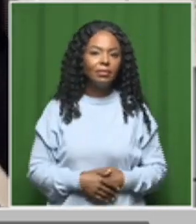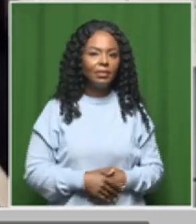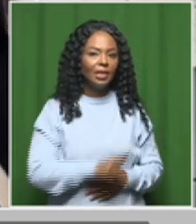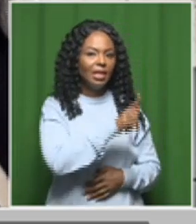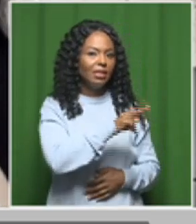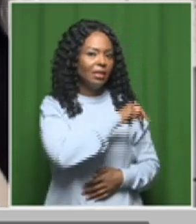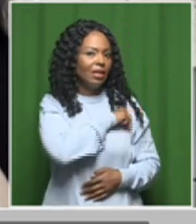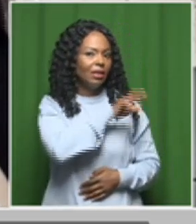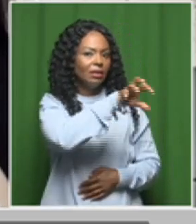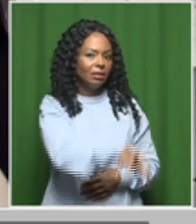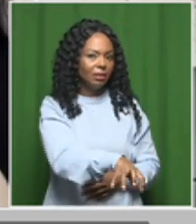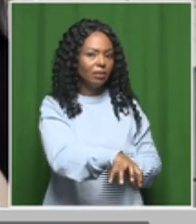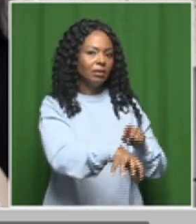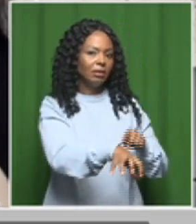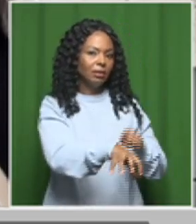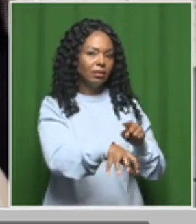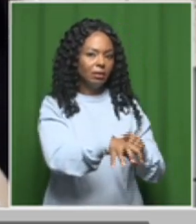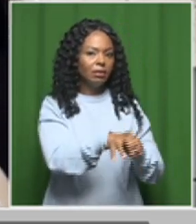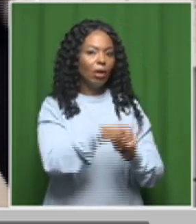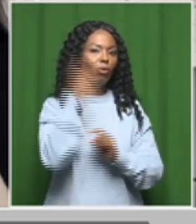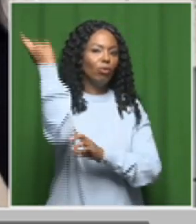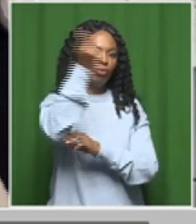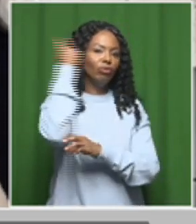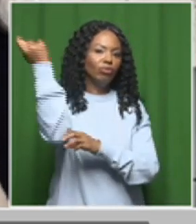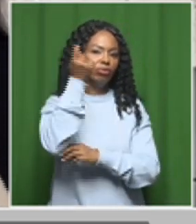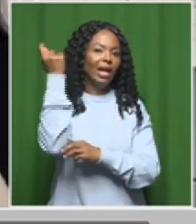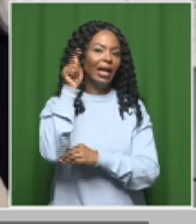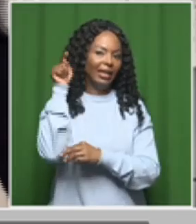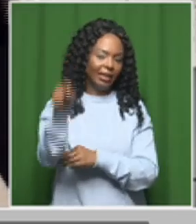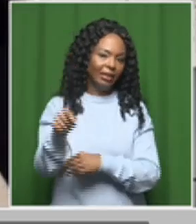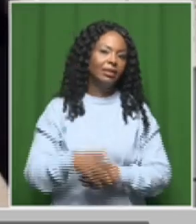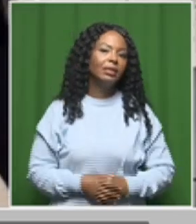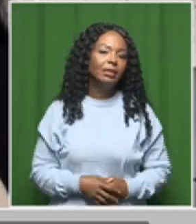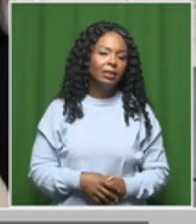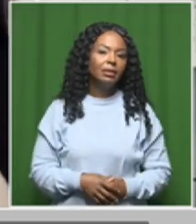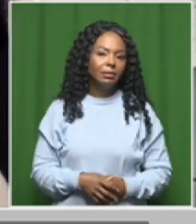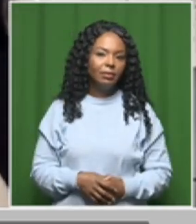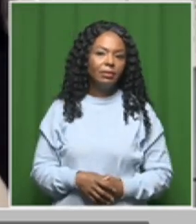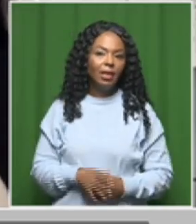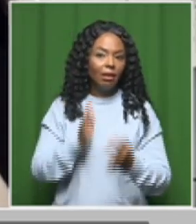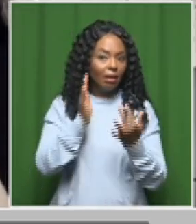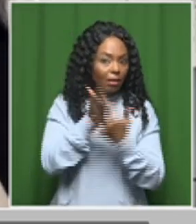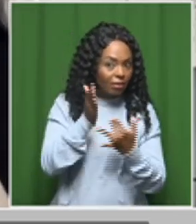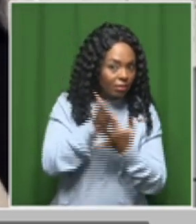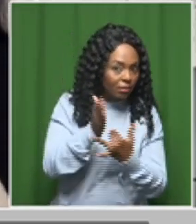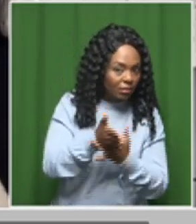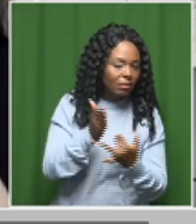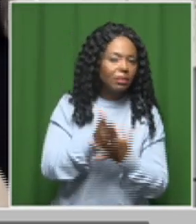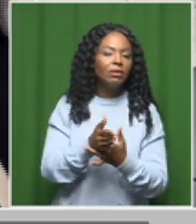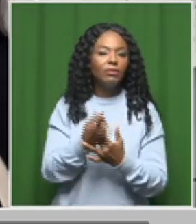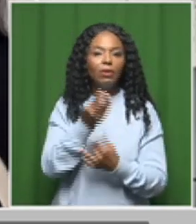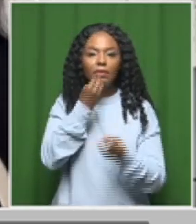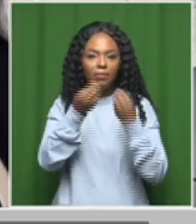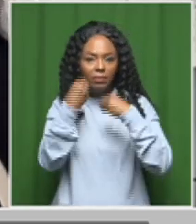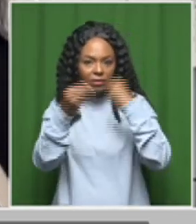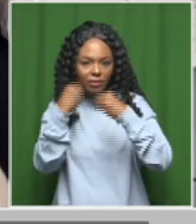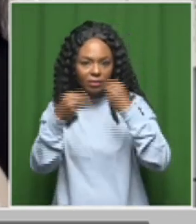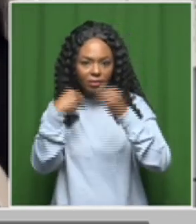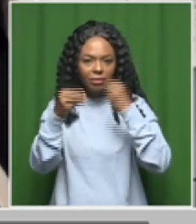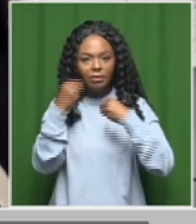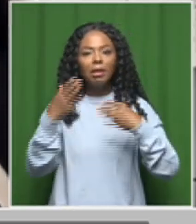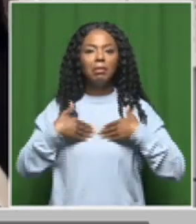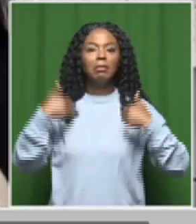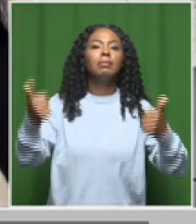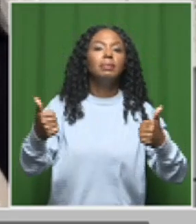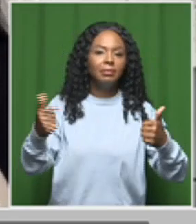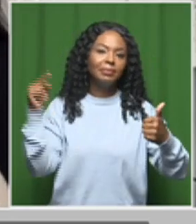of the things that I found is a huge problem in our country is access, so access to nutritious food. And I guess my main